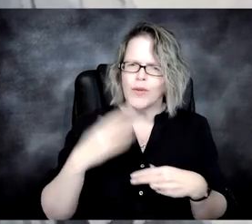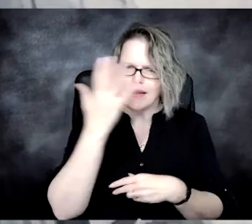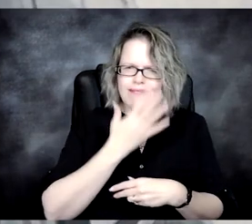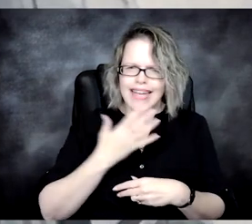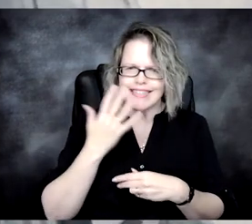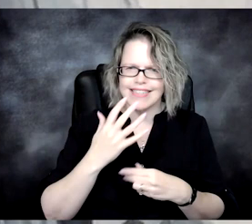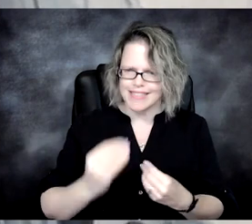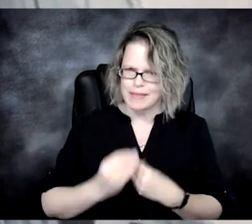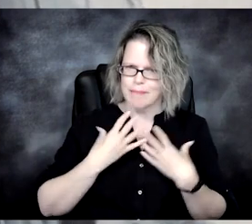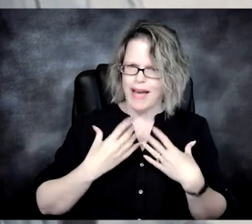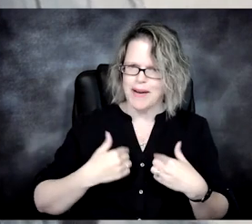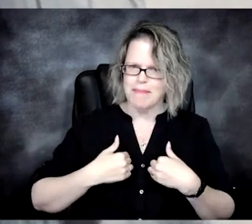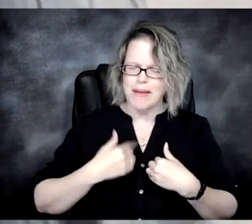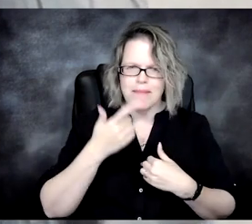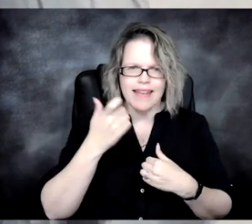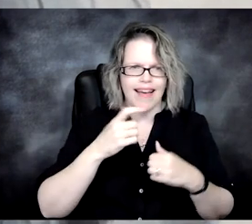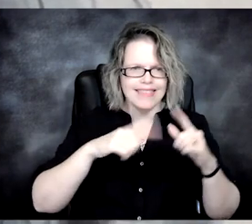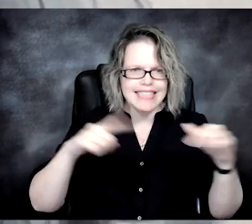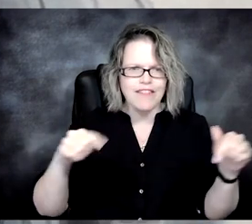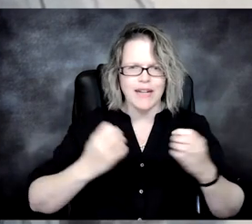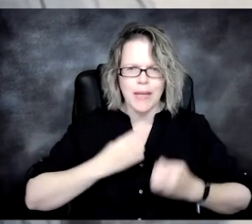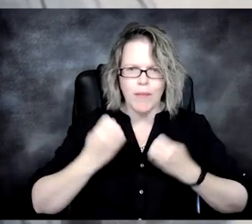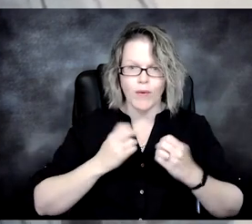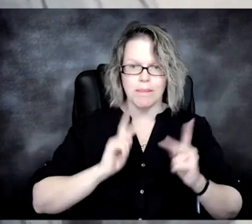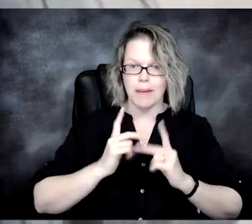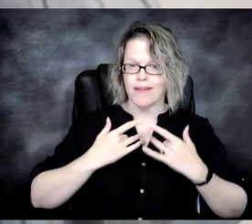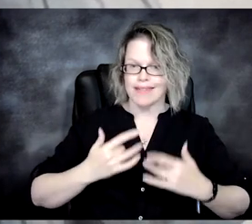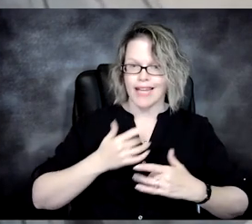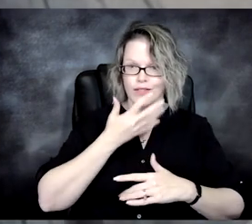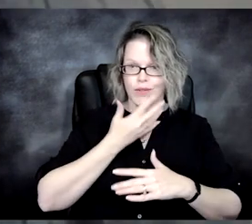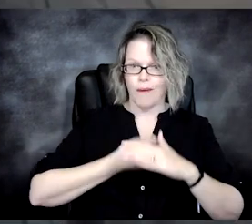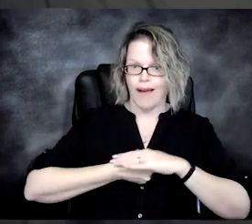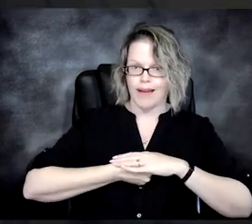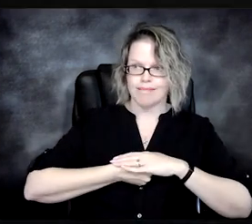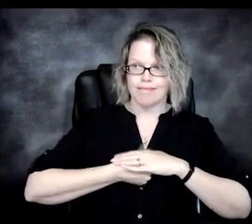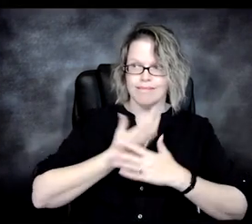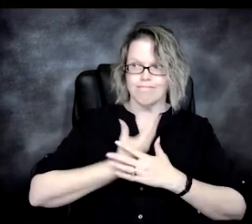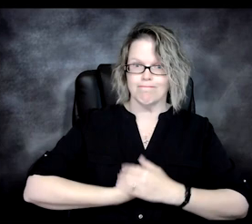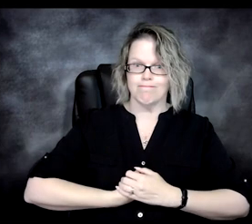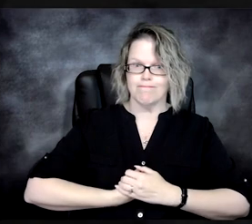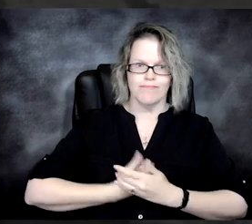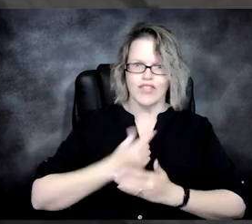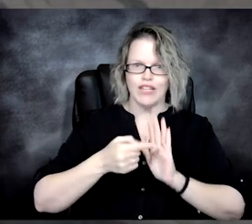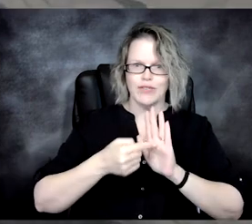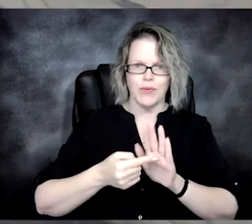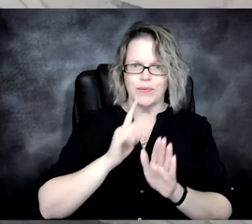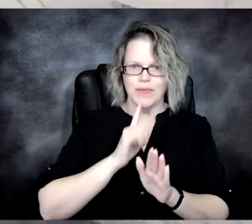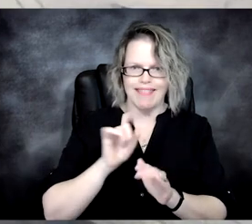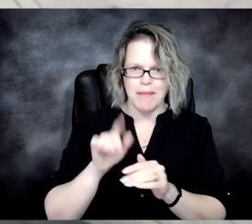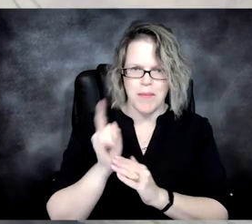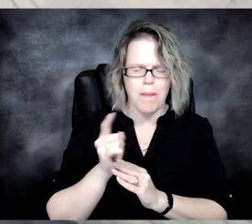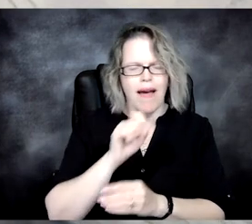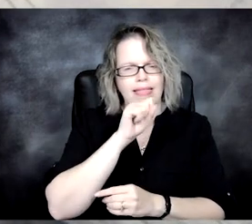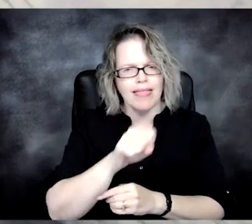inspiration for me because of all the different emotions people hide in their face that may or may not be visible at that moment. I love the depth